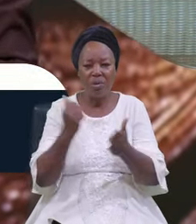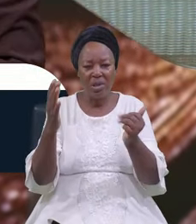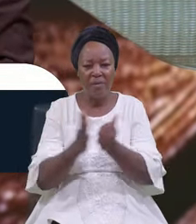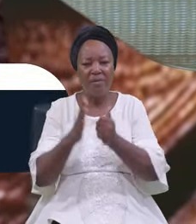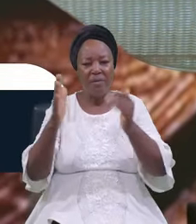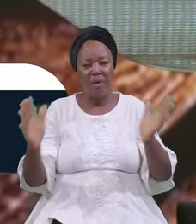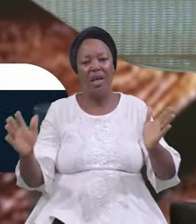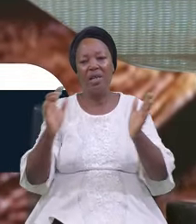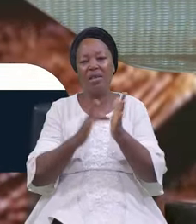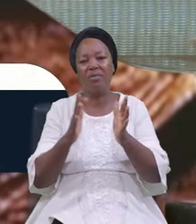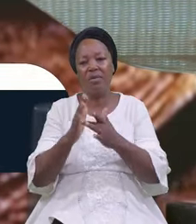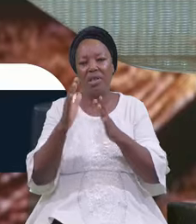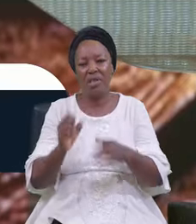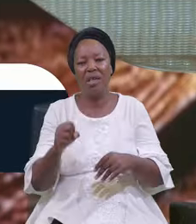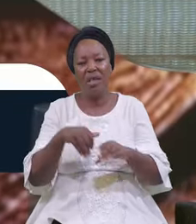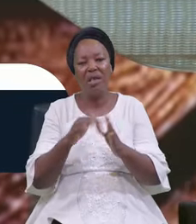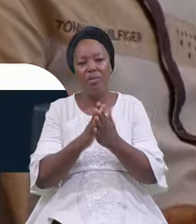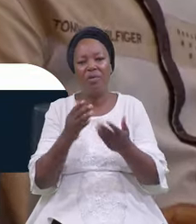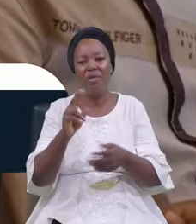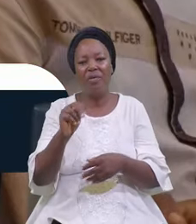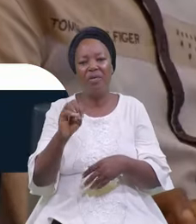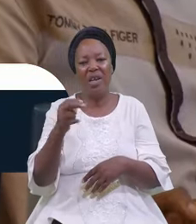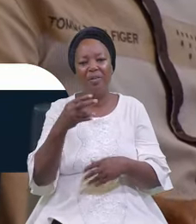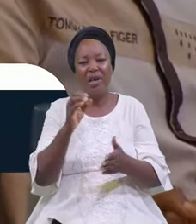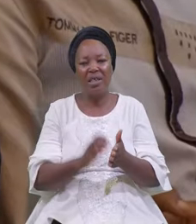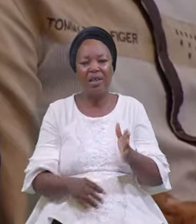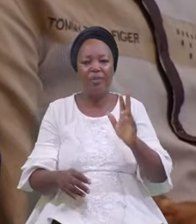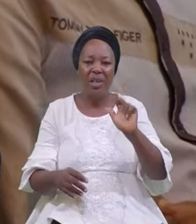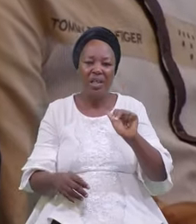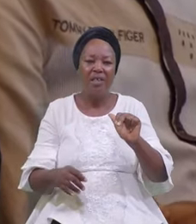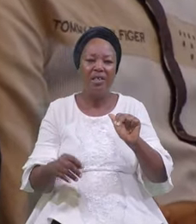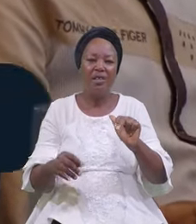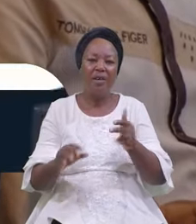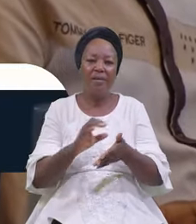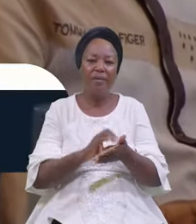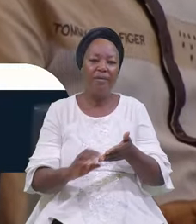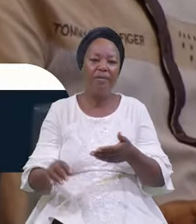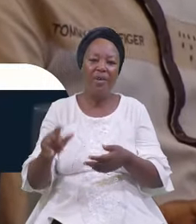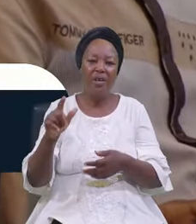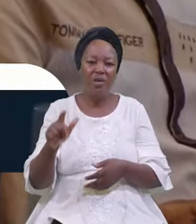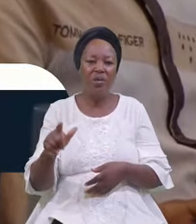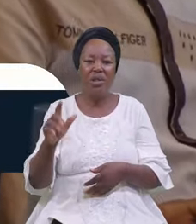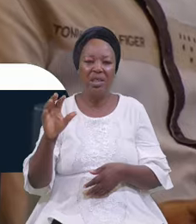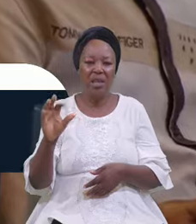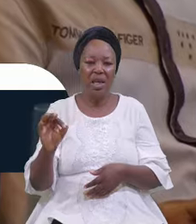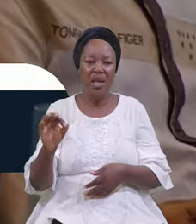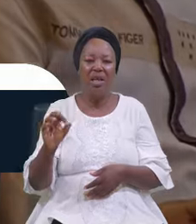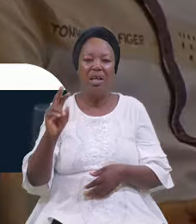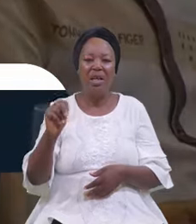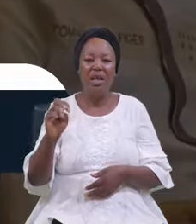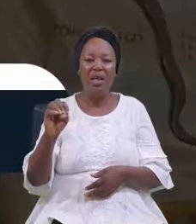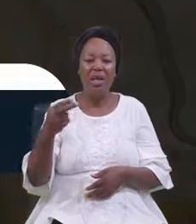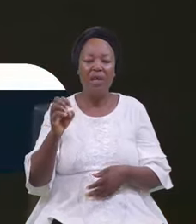crucified Christians. Nehemiah chapter 13, we're reading from verse 29. Nehemiah chapter